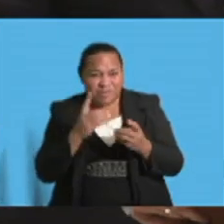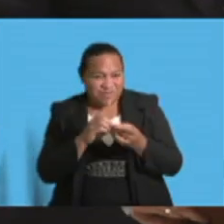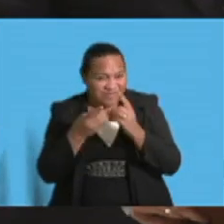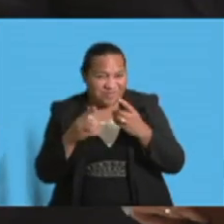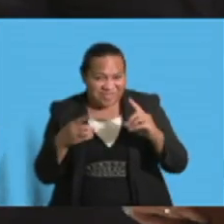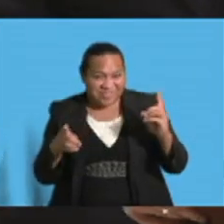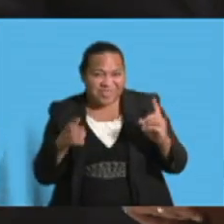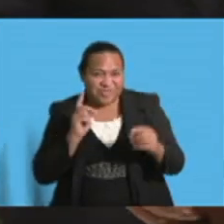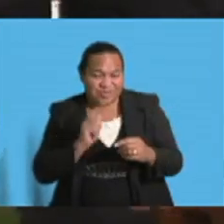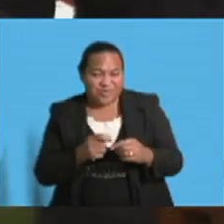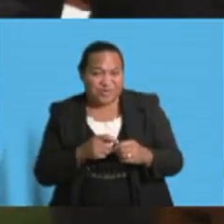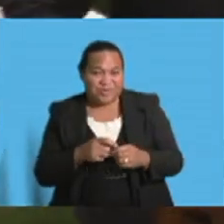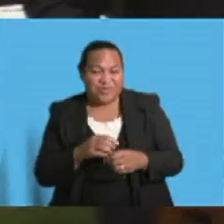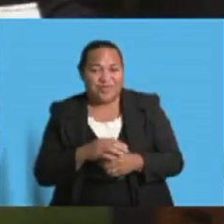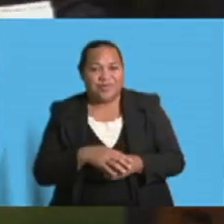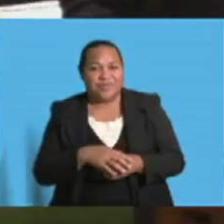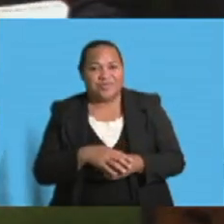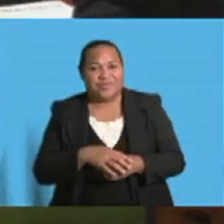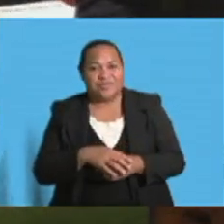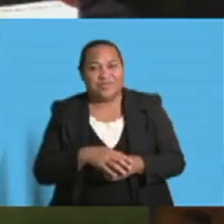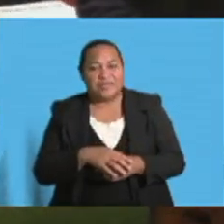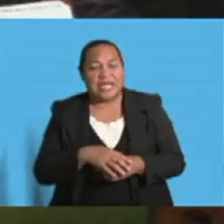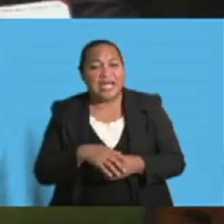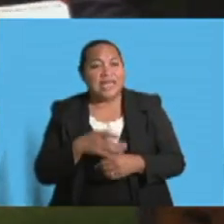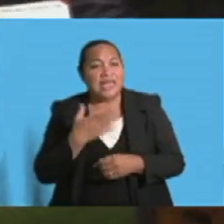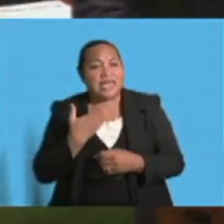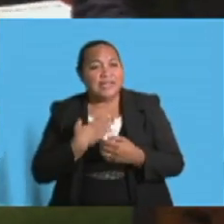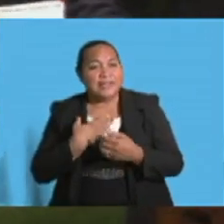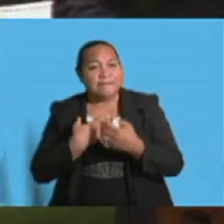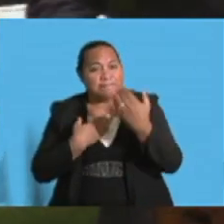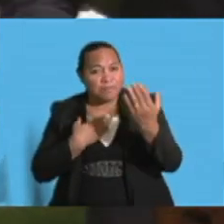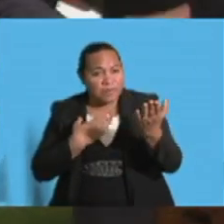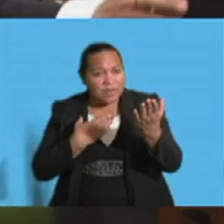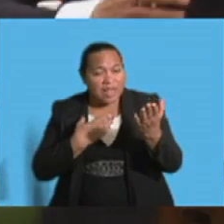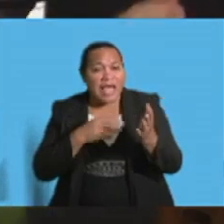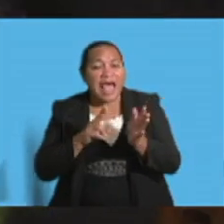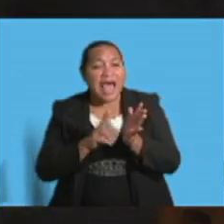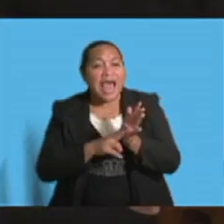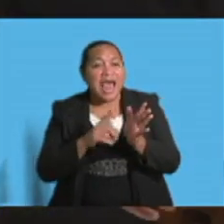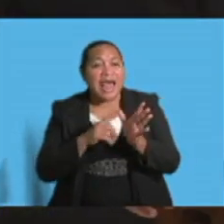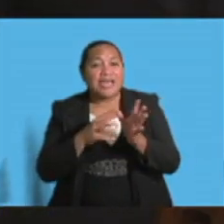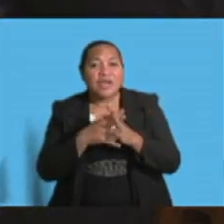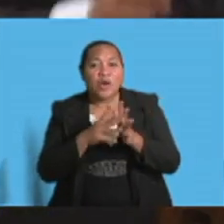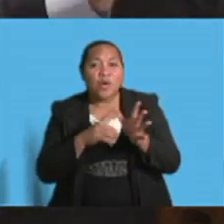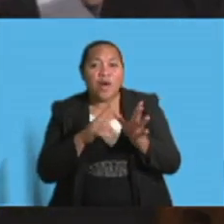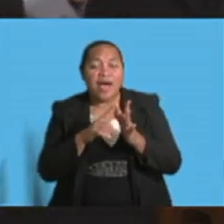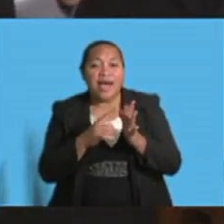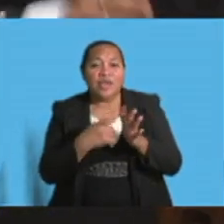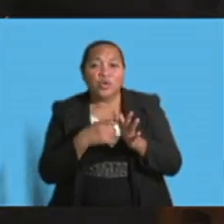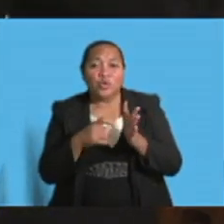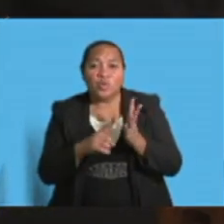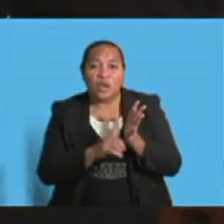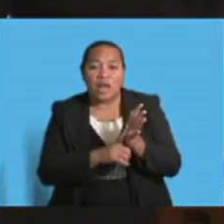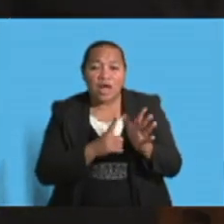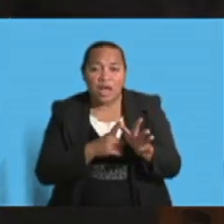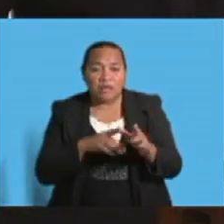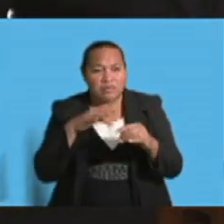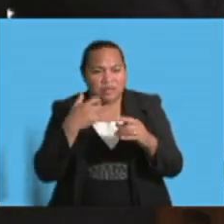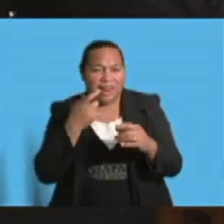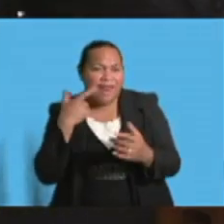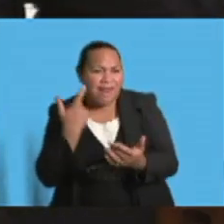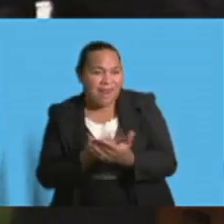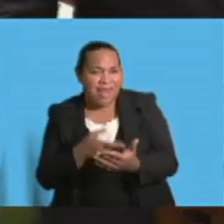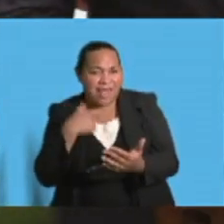Madam Speaker. When Honourable Nawai Kula, Madam Speaker, it bothers me, makes ridiculous comments, lies, and harps on how he's